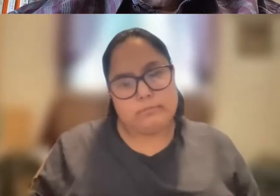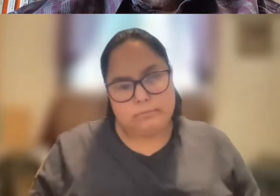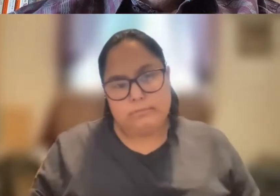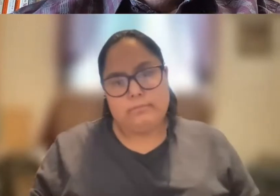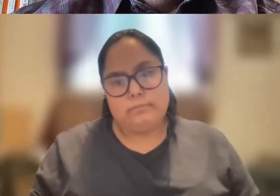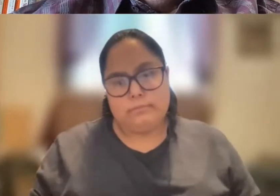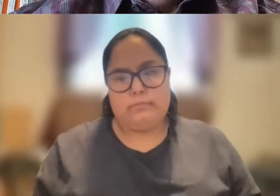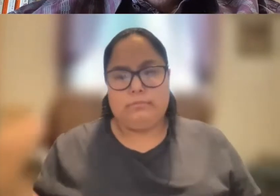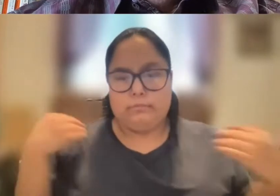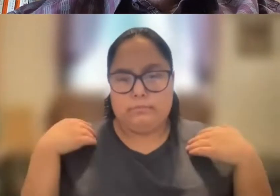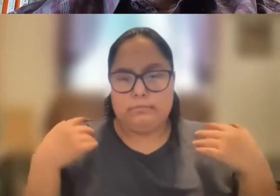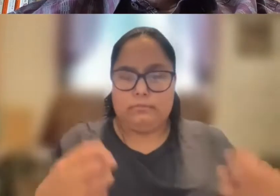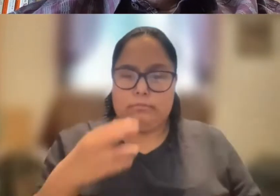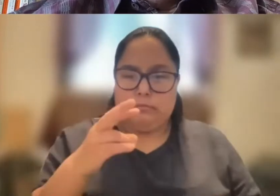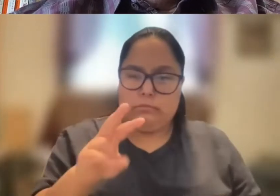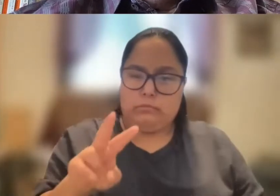We had in